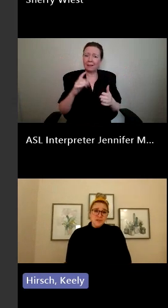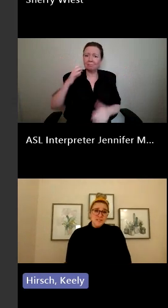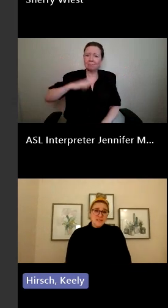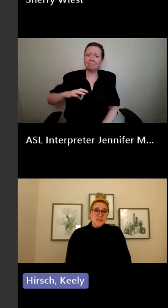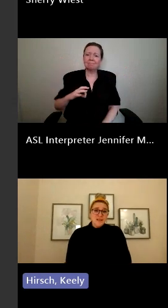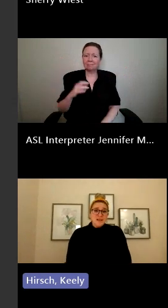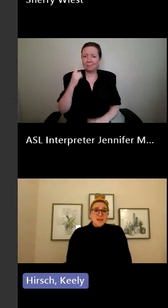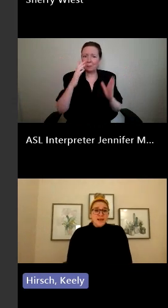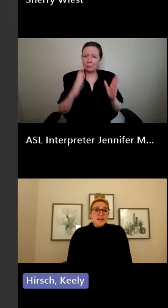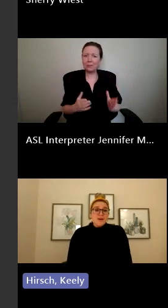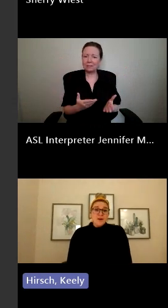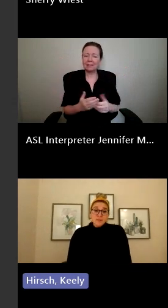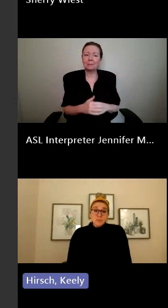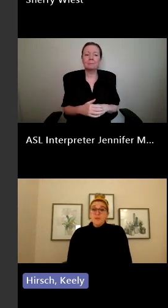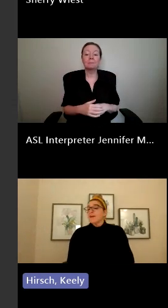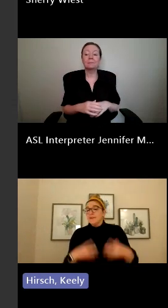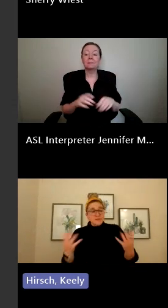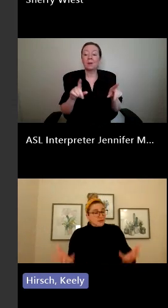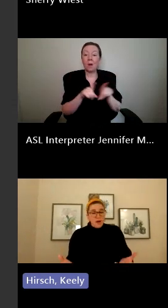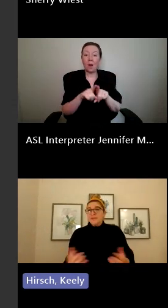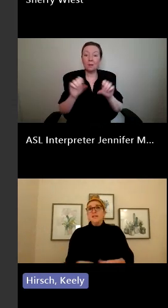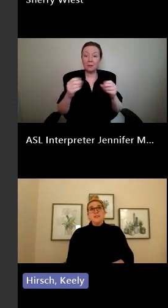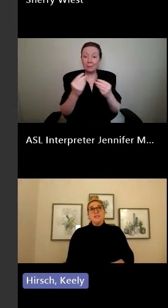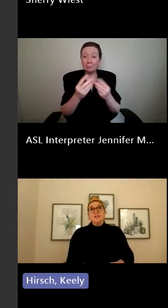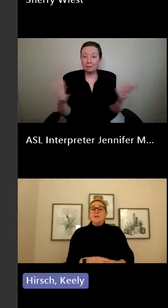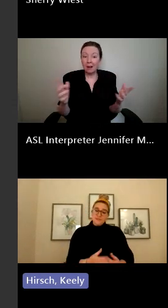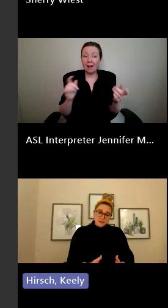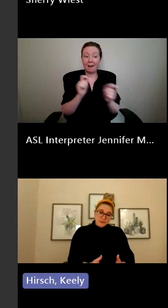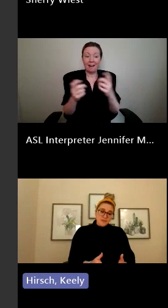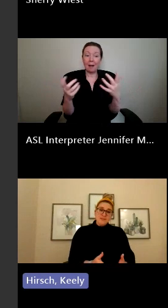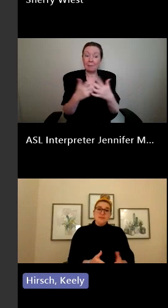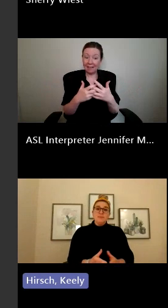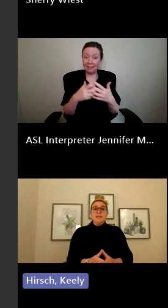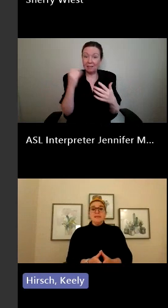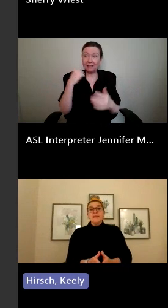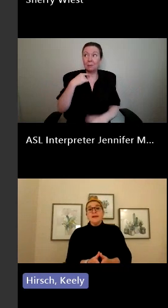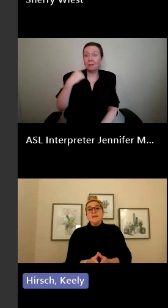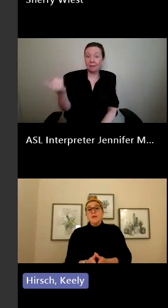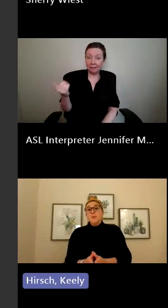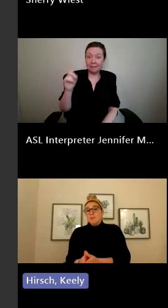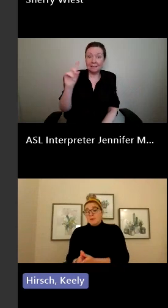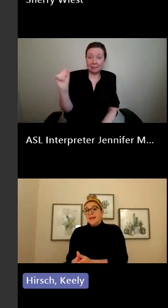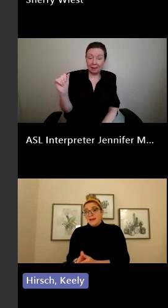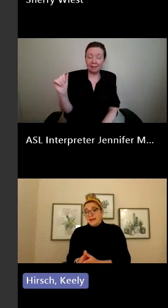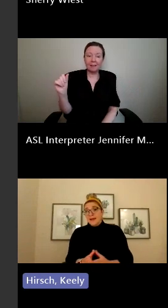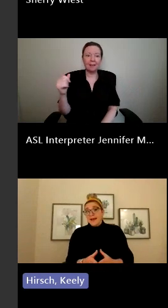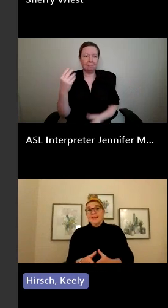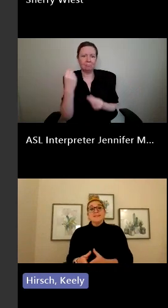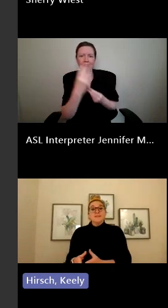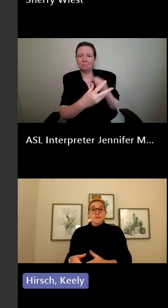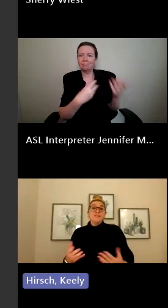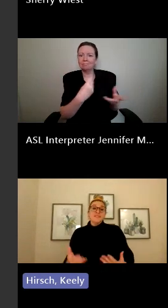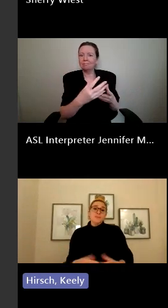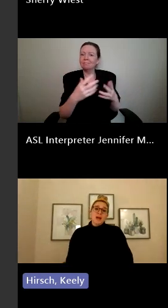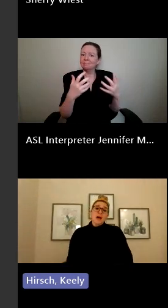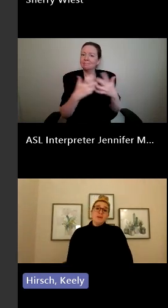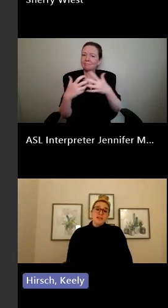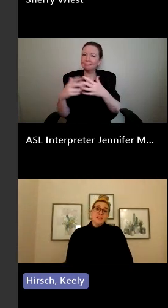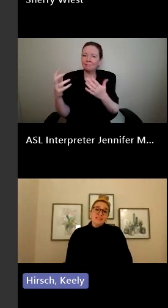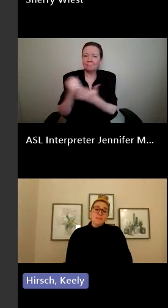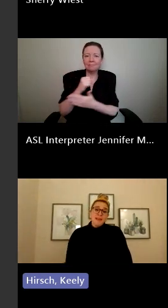to a person. It can also provide those accommodations. If we disclose the disability, then we might be able to access those